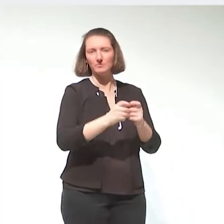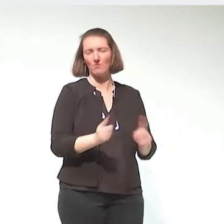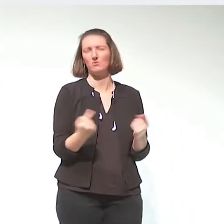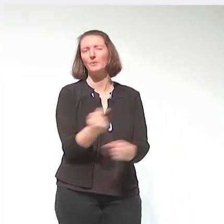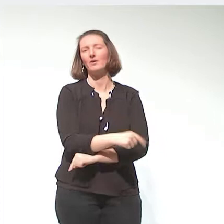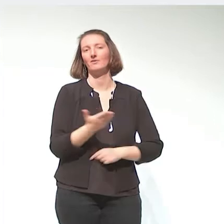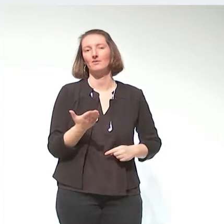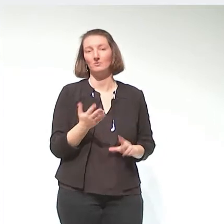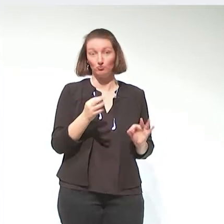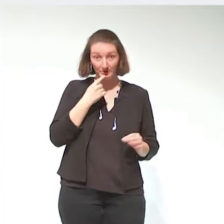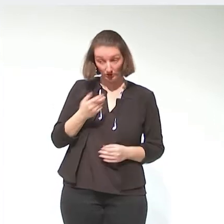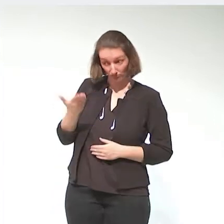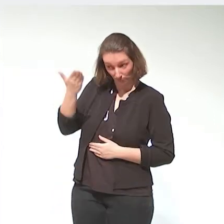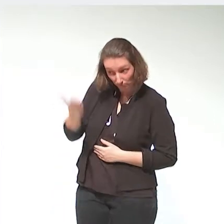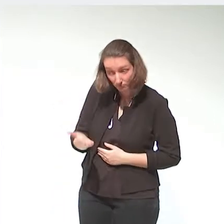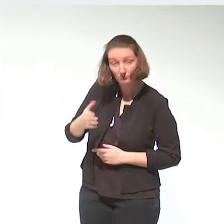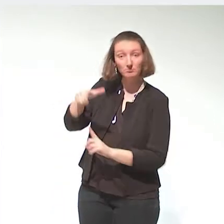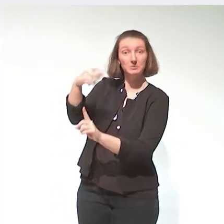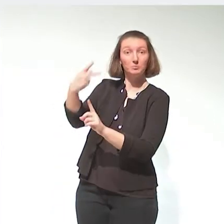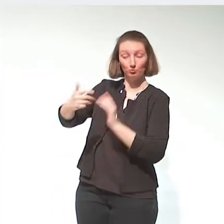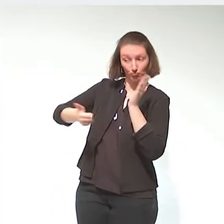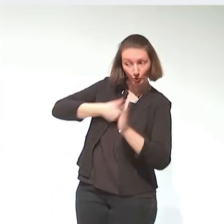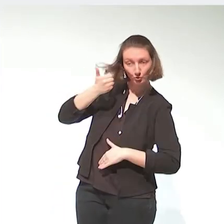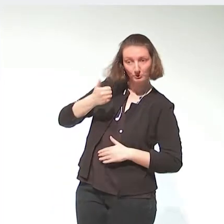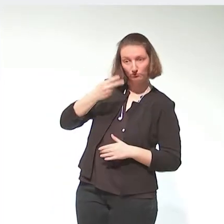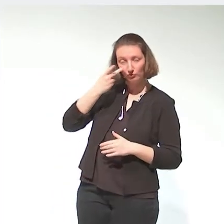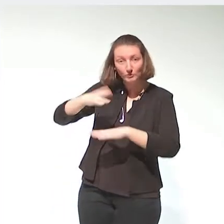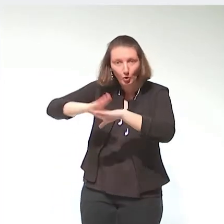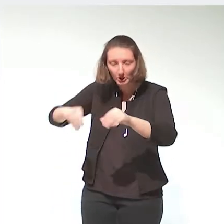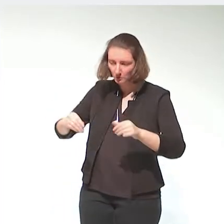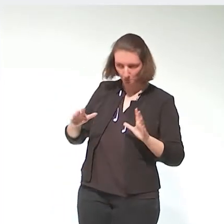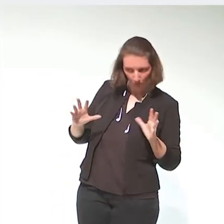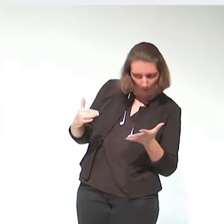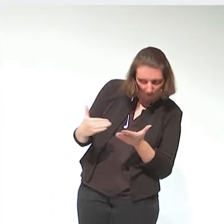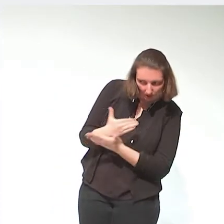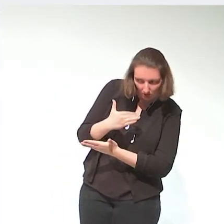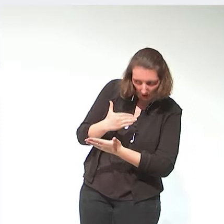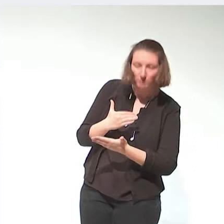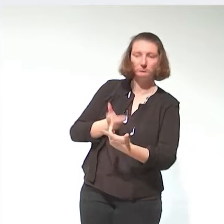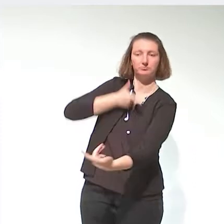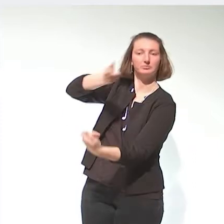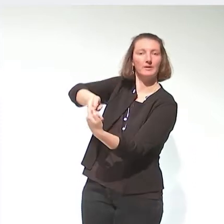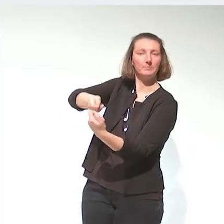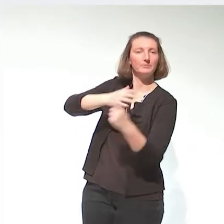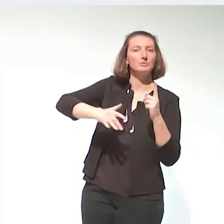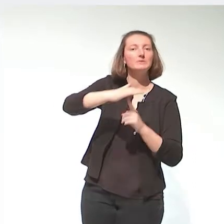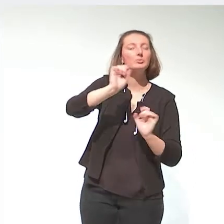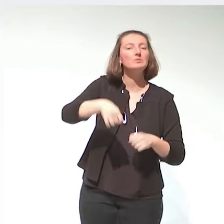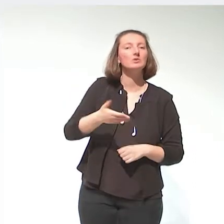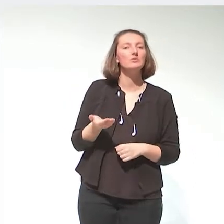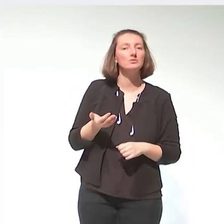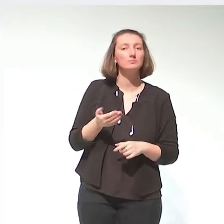the other way around. We also need to look at the person's environment, evaluate their ability to live independently, quality of access as